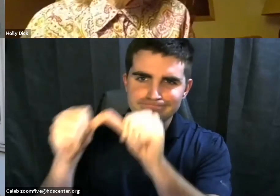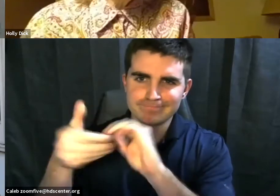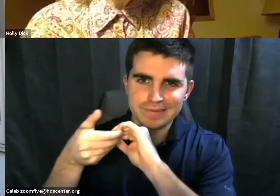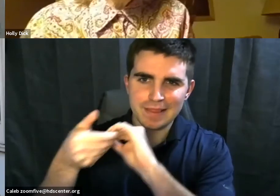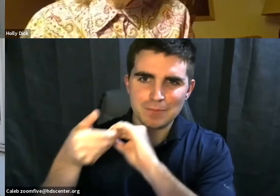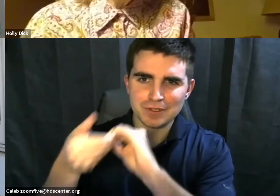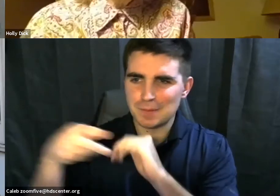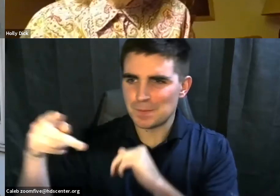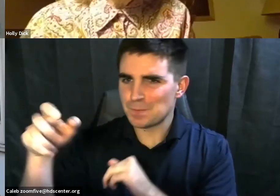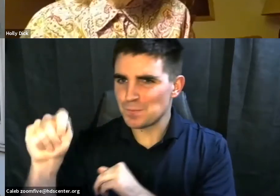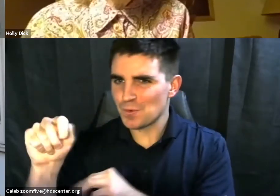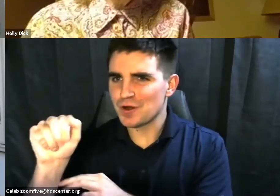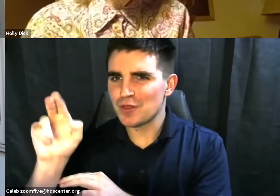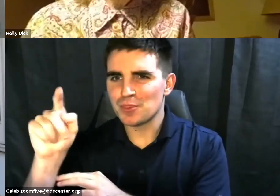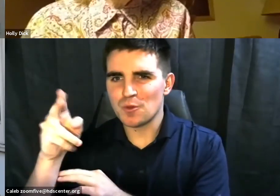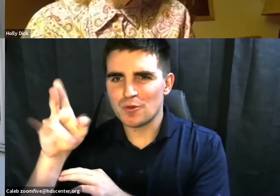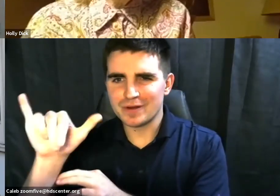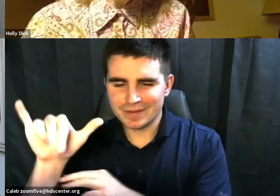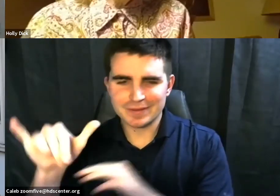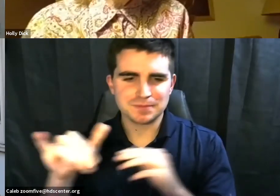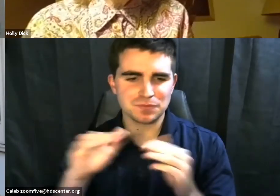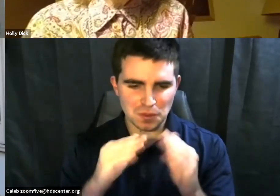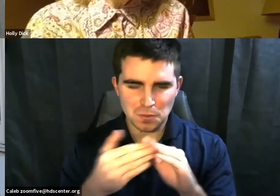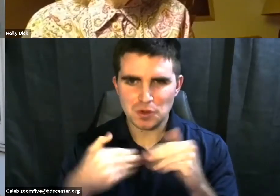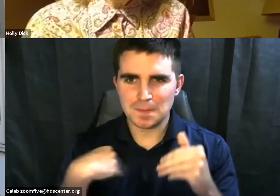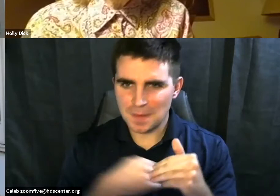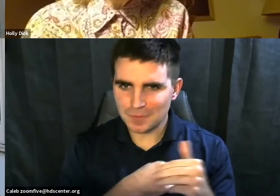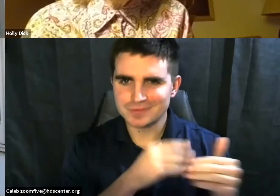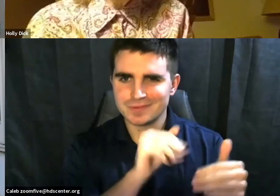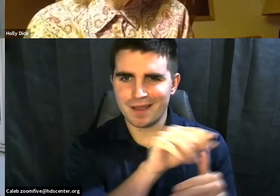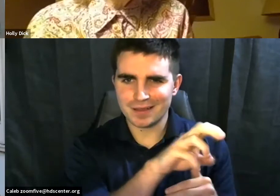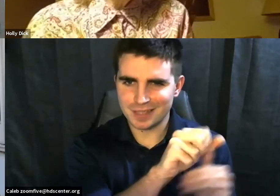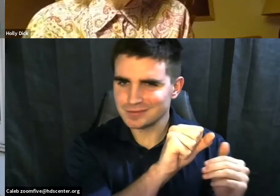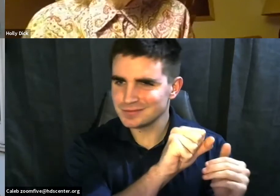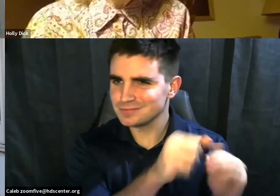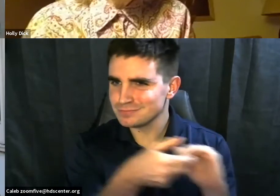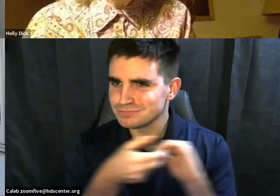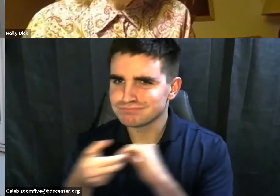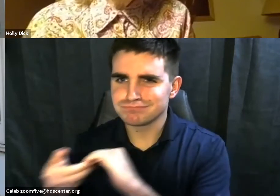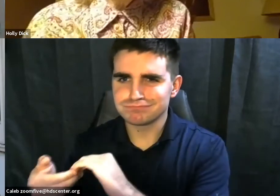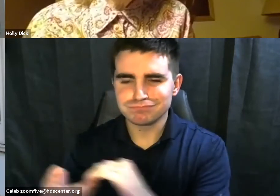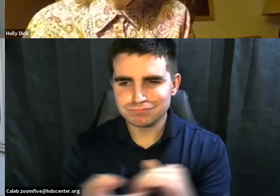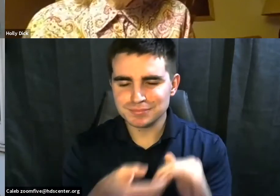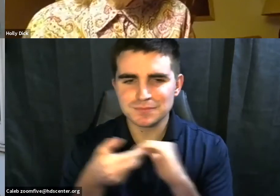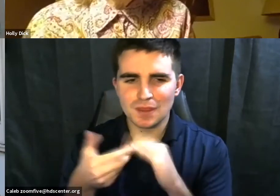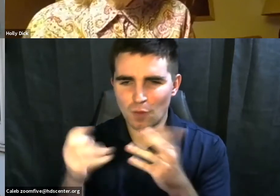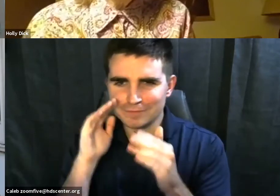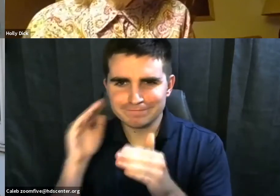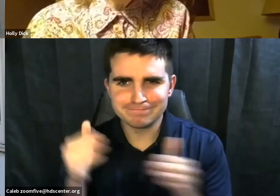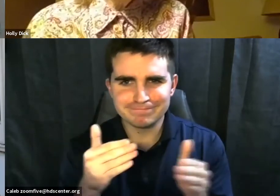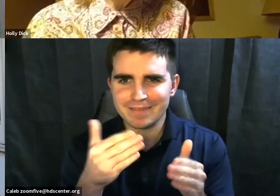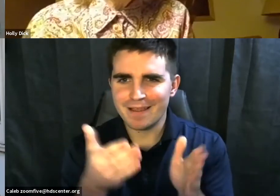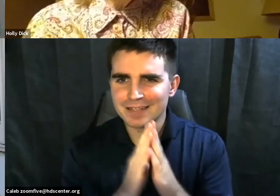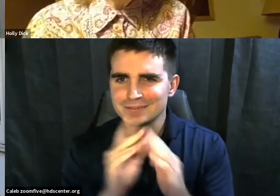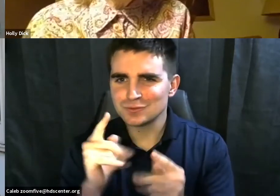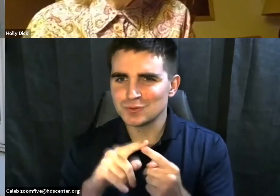and community members and Access, I would love to just swivel and ask Karen, can you point